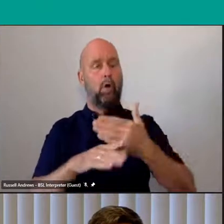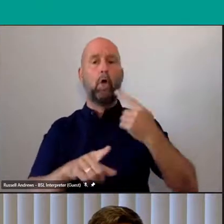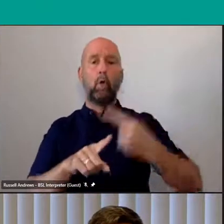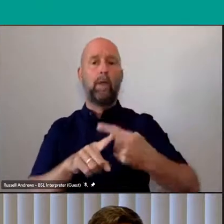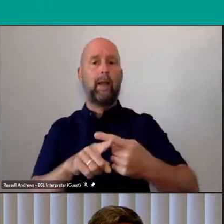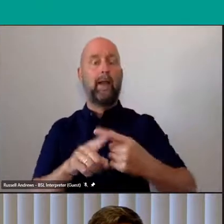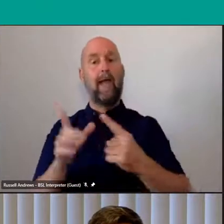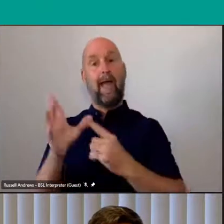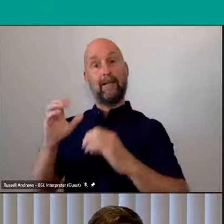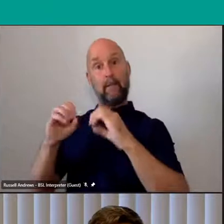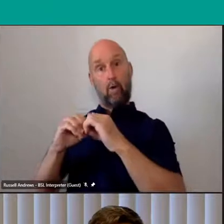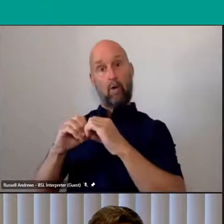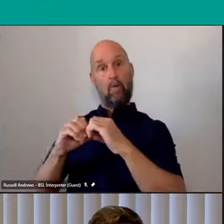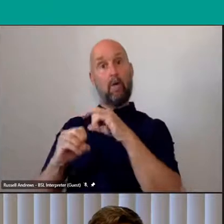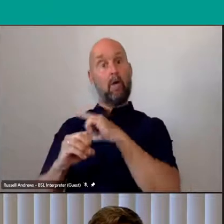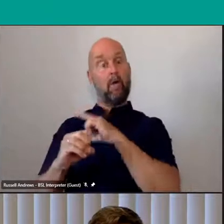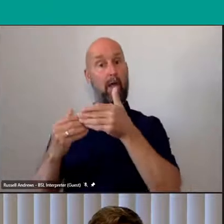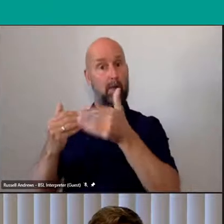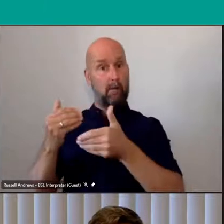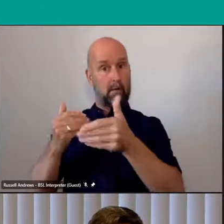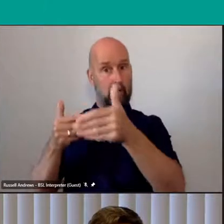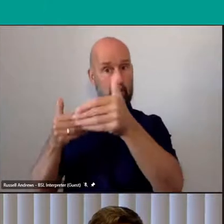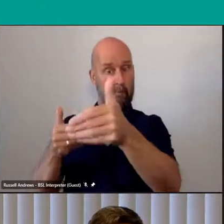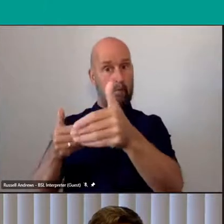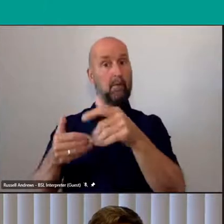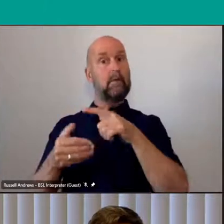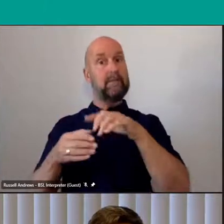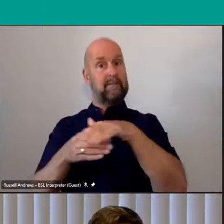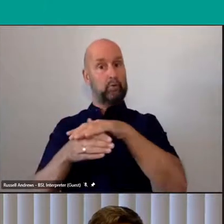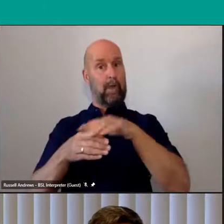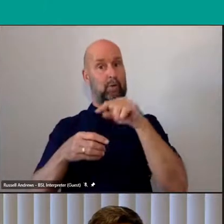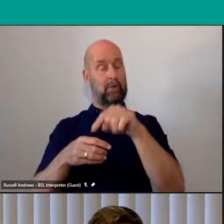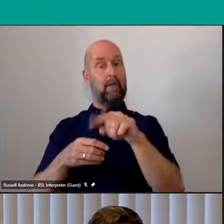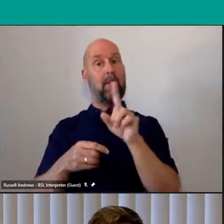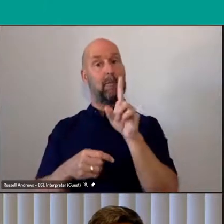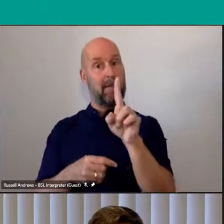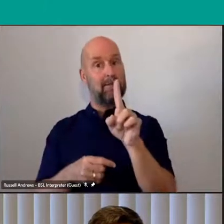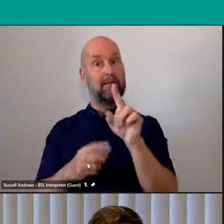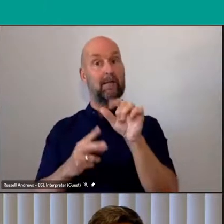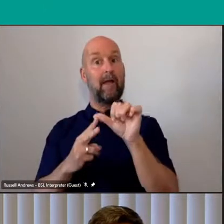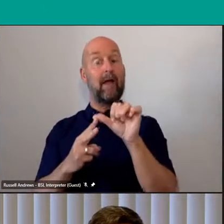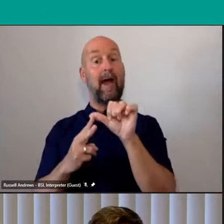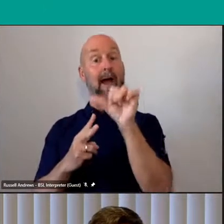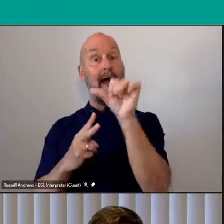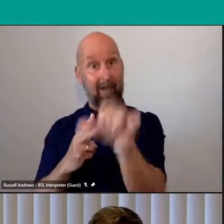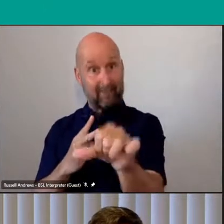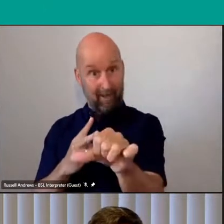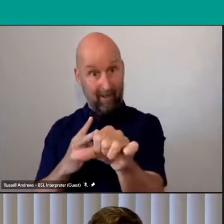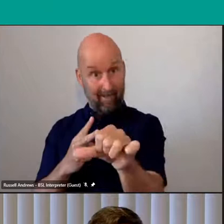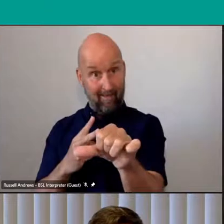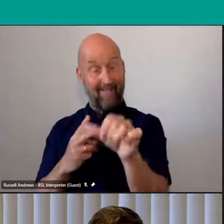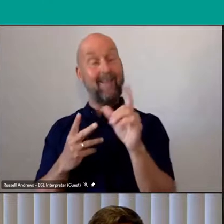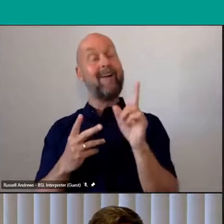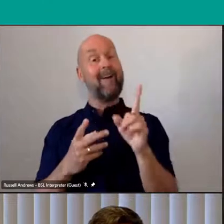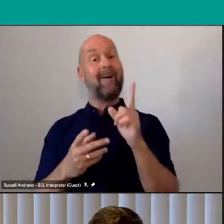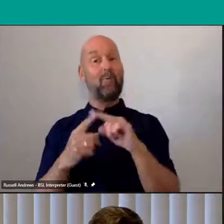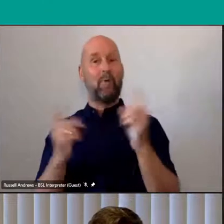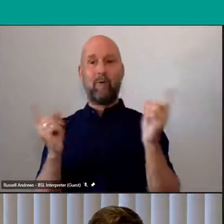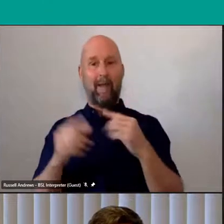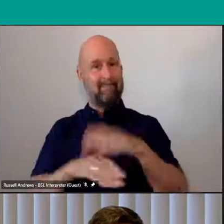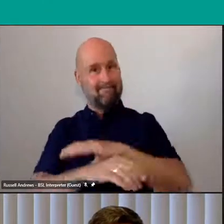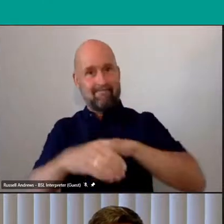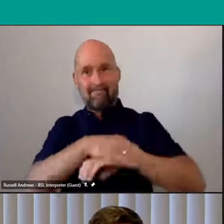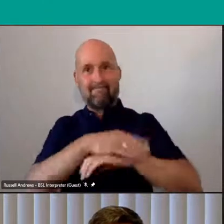said, we're moving into a purge situation, but come the other side of that, you know, we will be back at it, believe